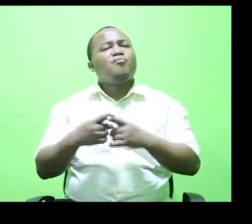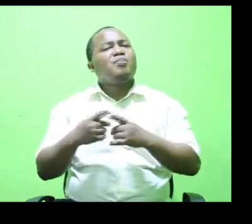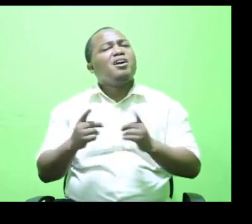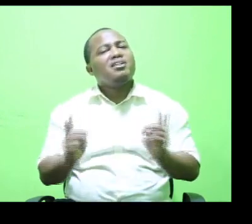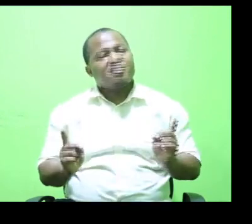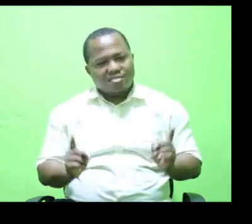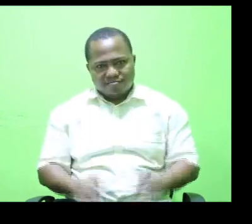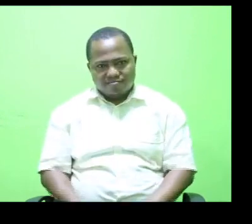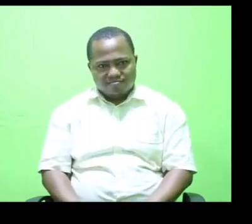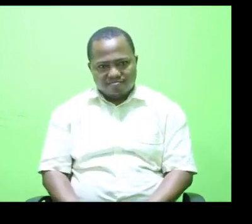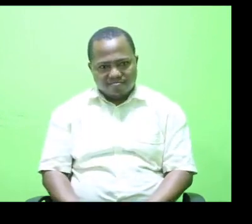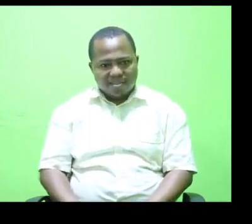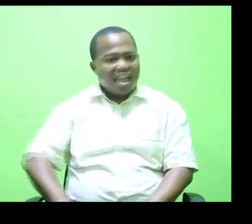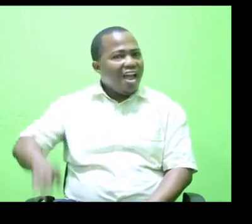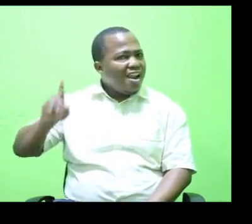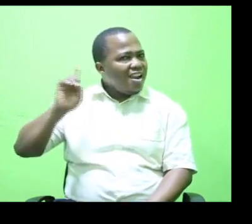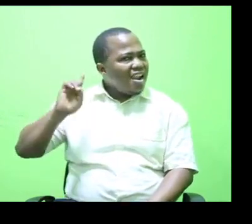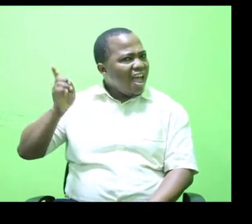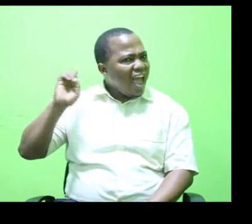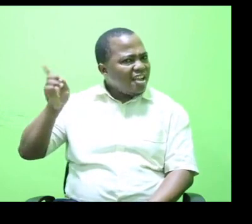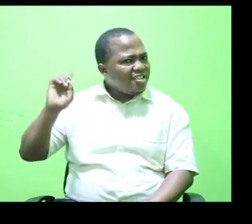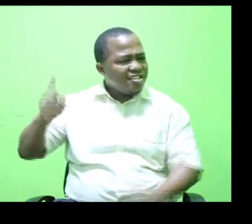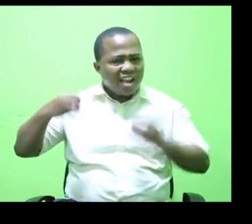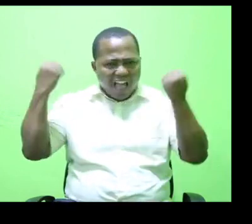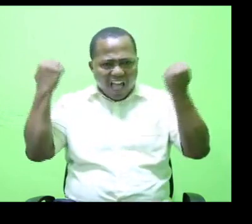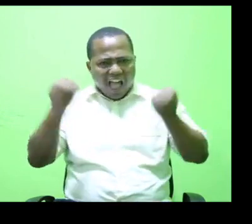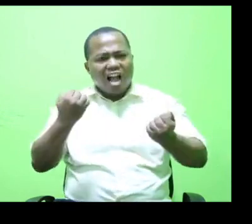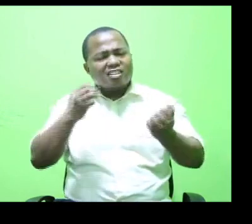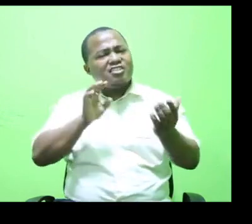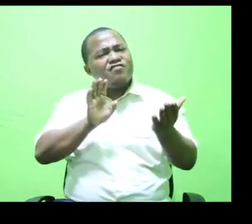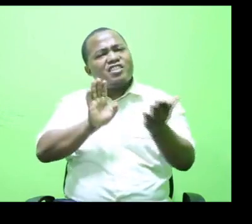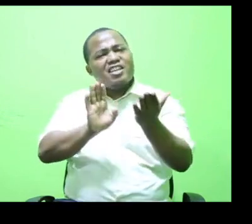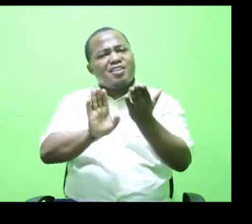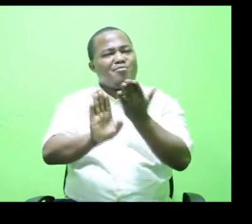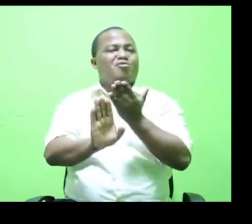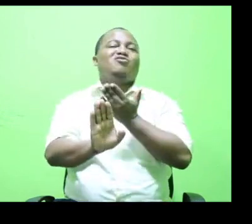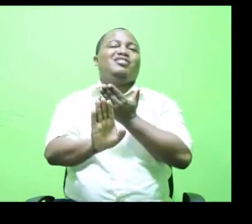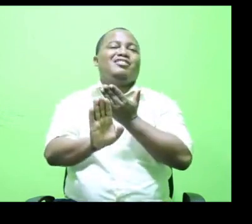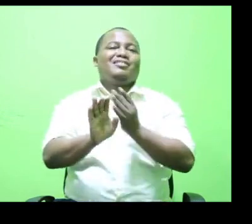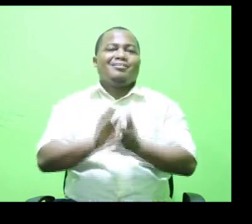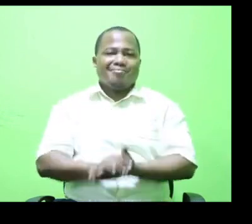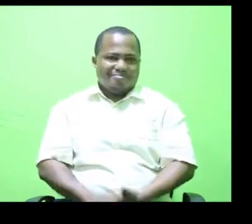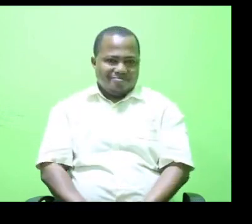passive. Natural active immunity.